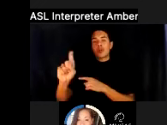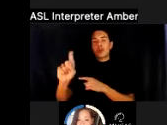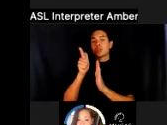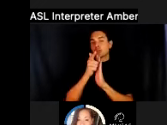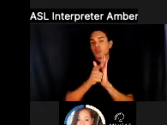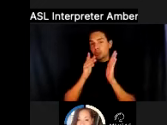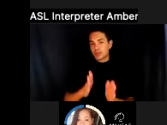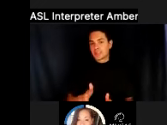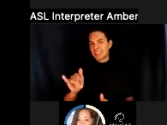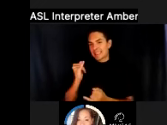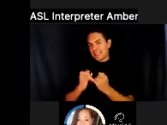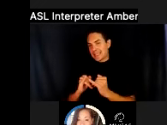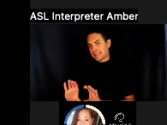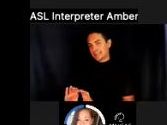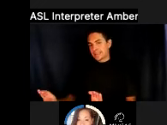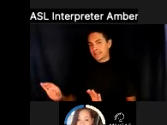you receive